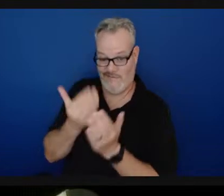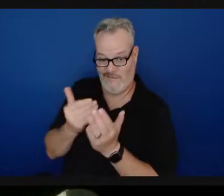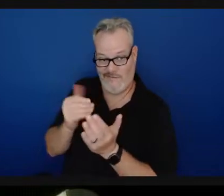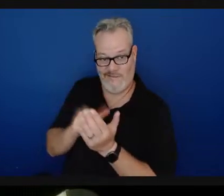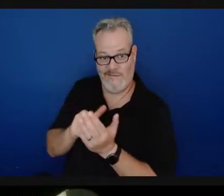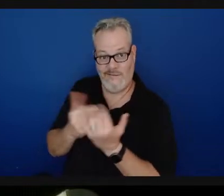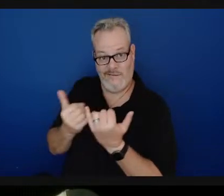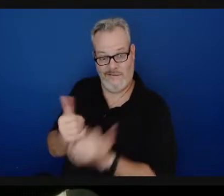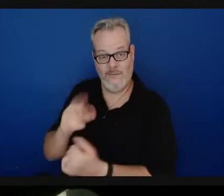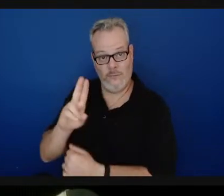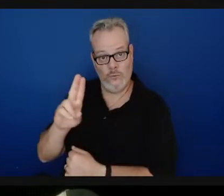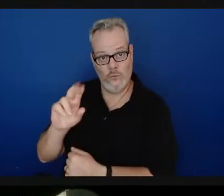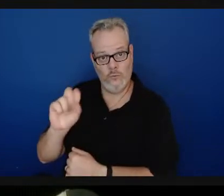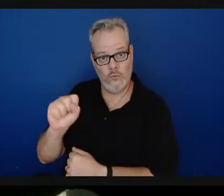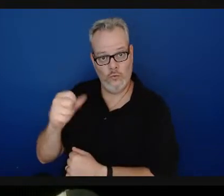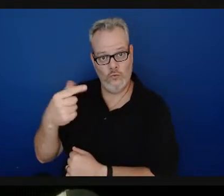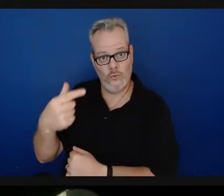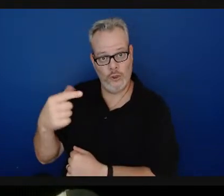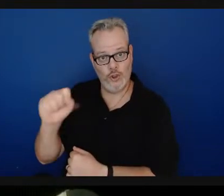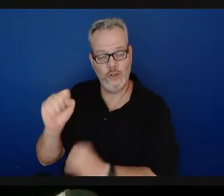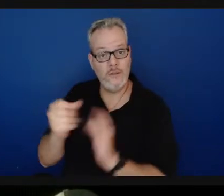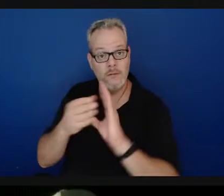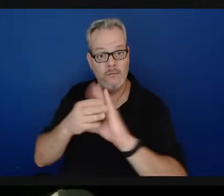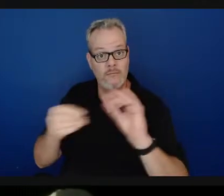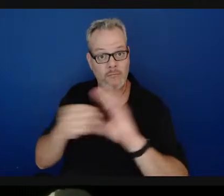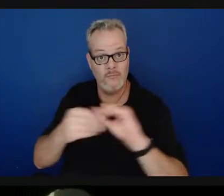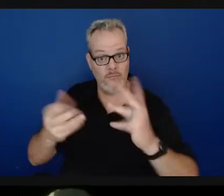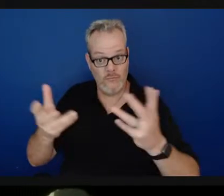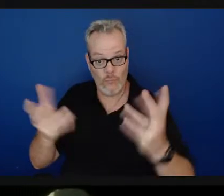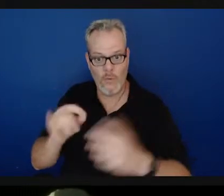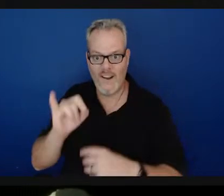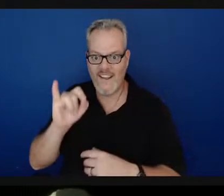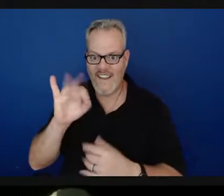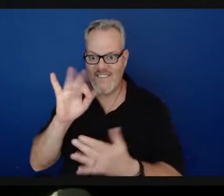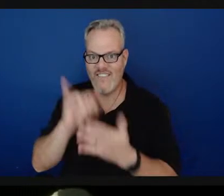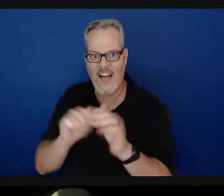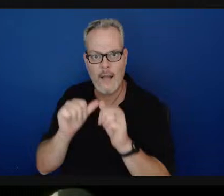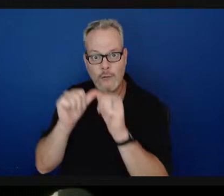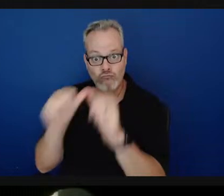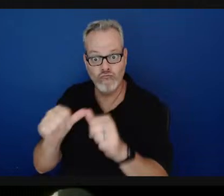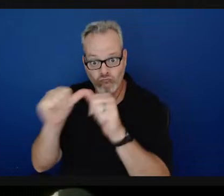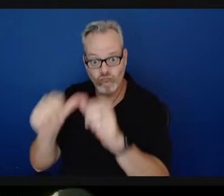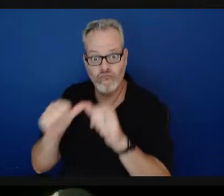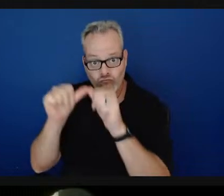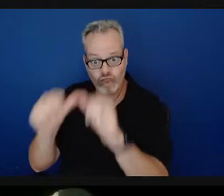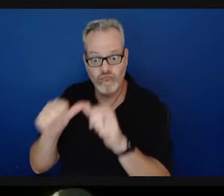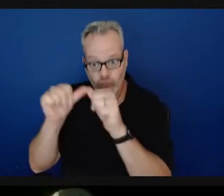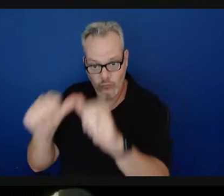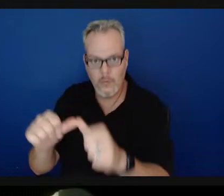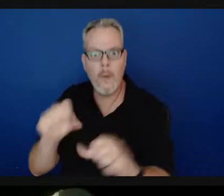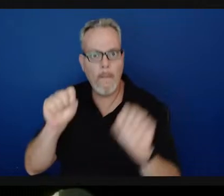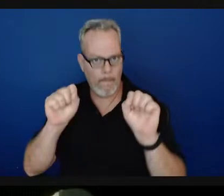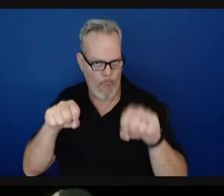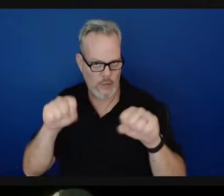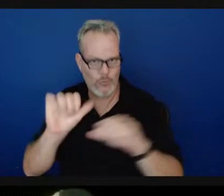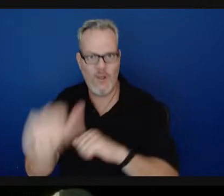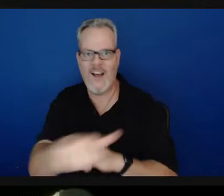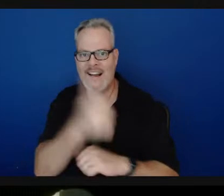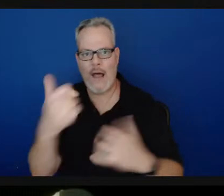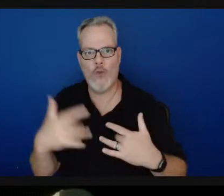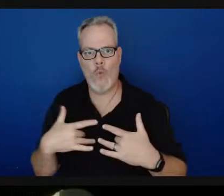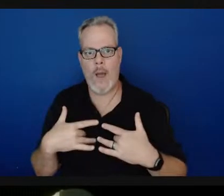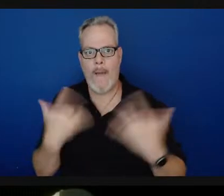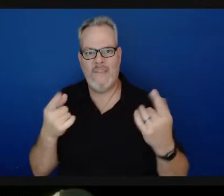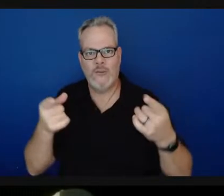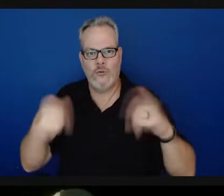that if the current rapid rate of recovery continues, it's possible another episode could begin within the next